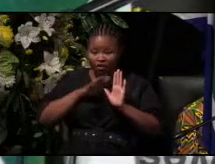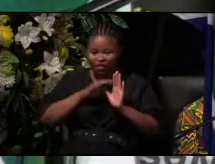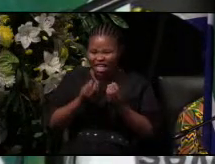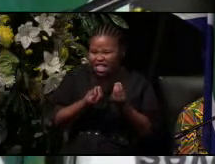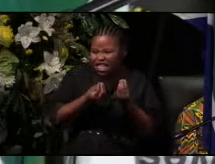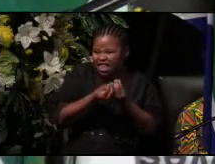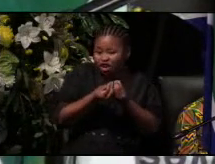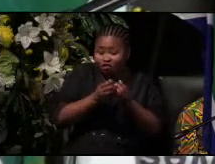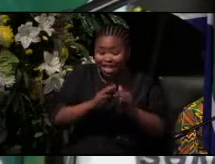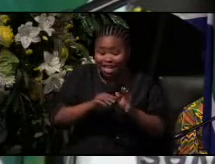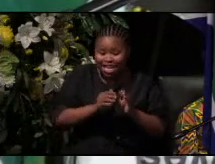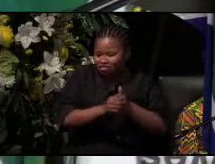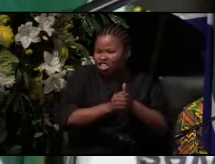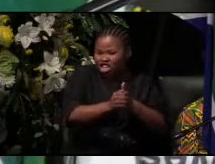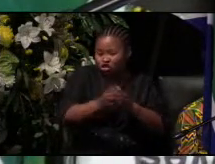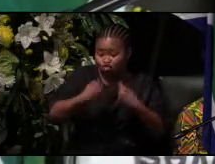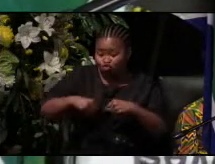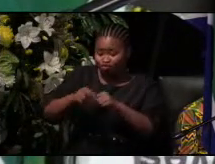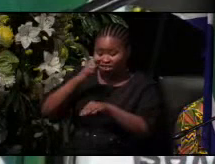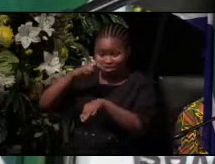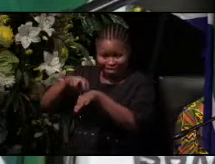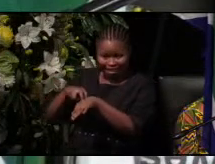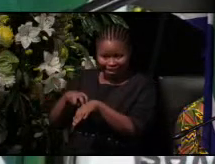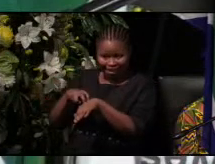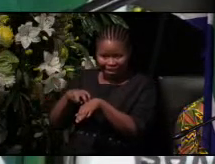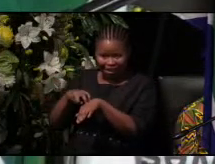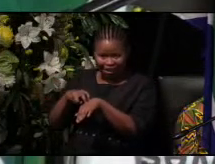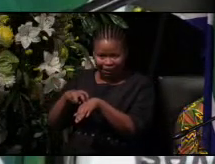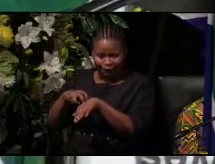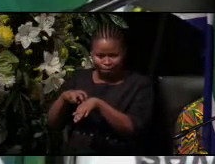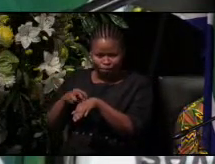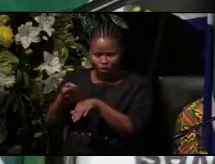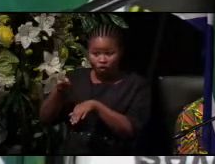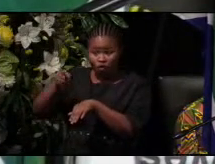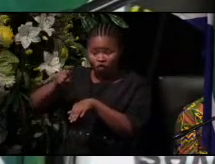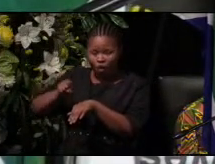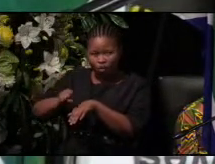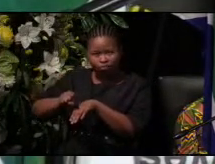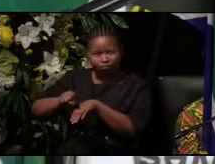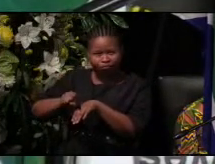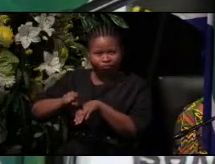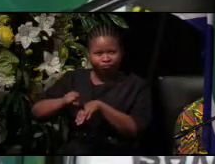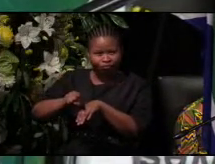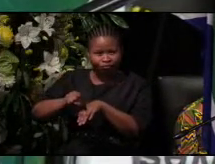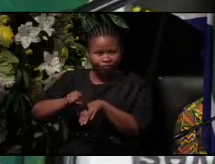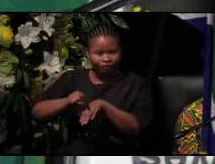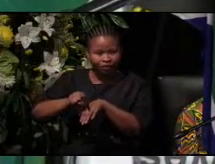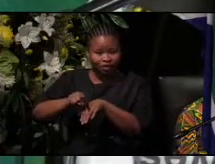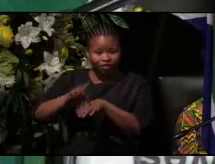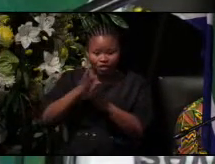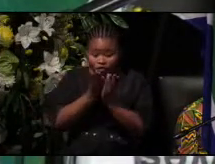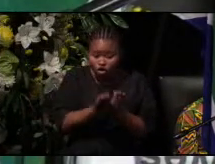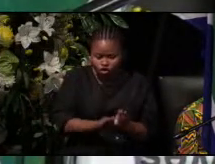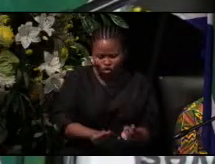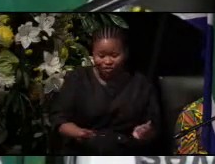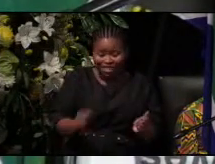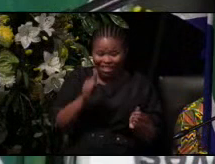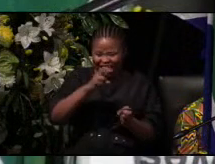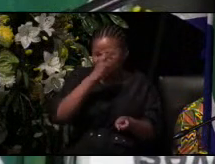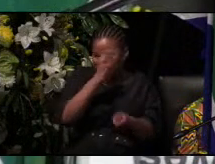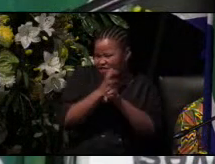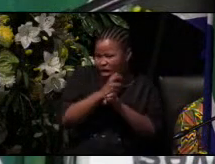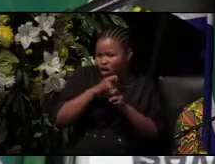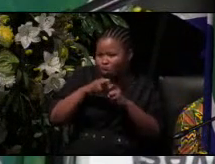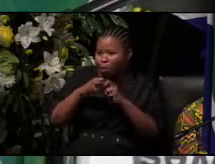caliber of leaders we need for this for solving these difficult